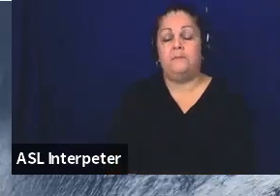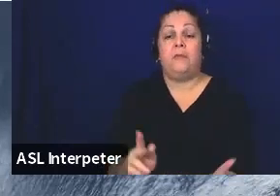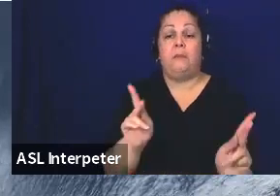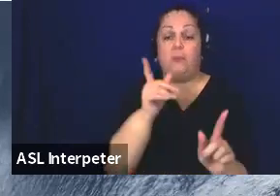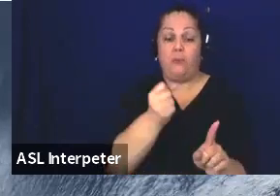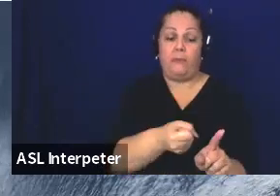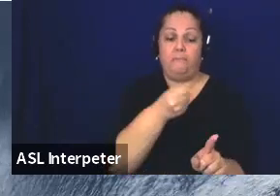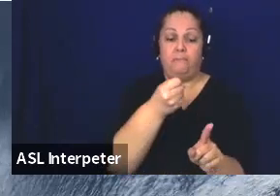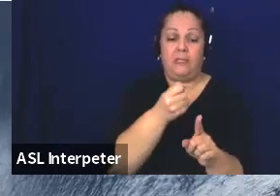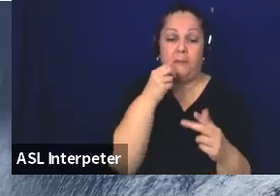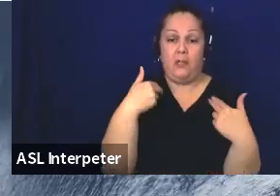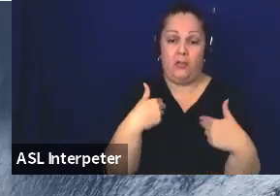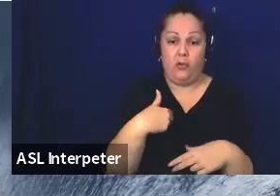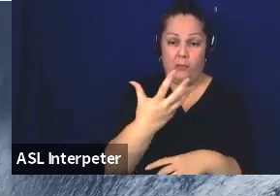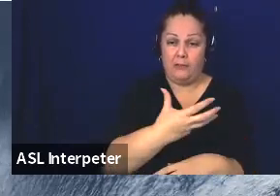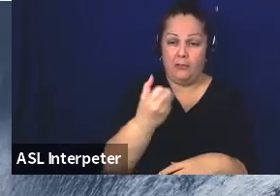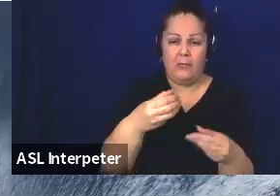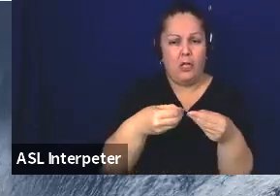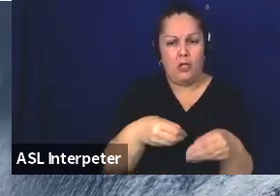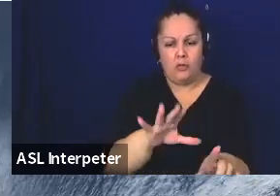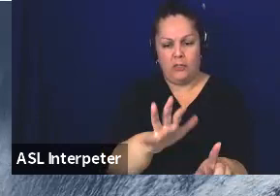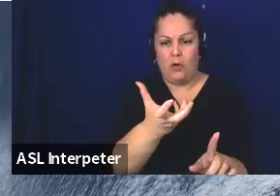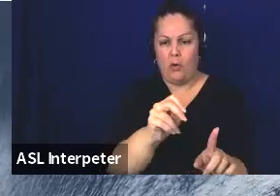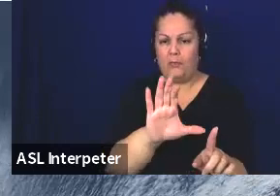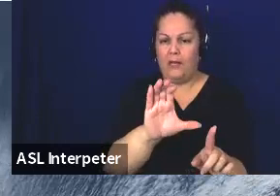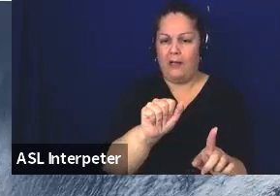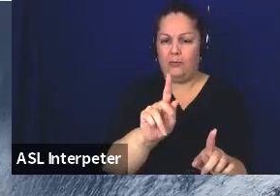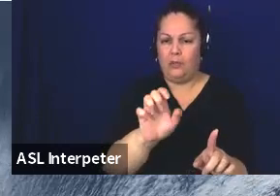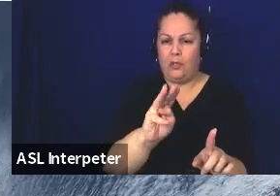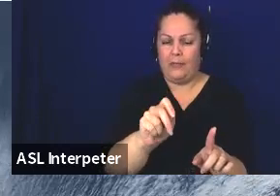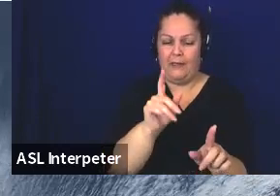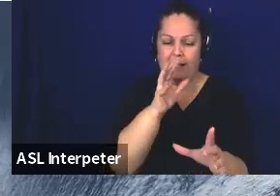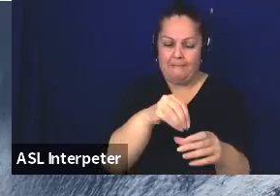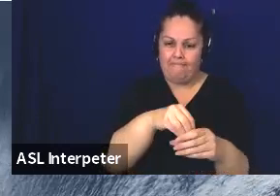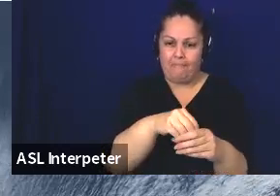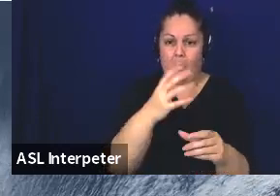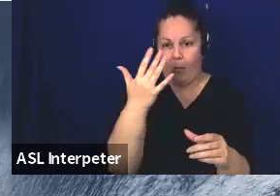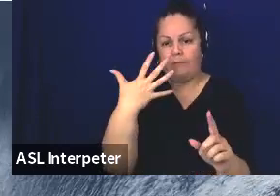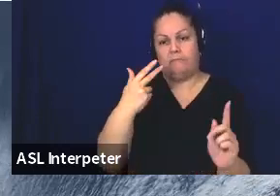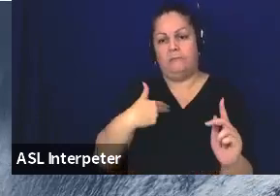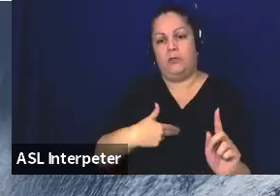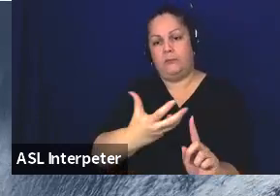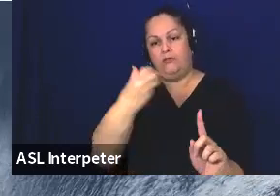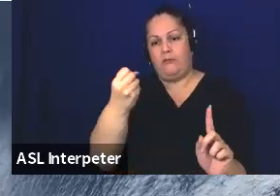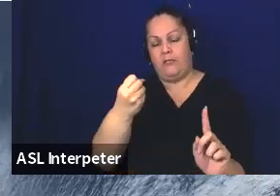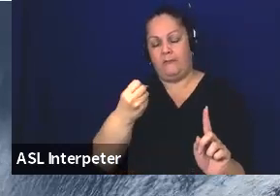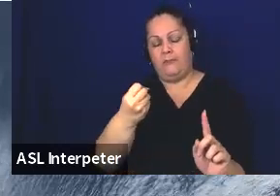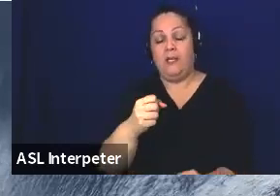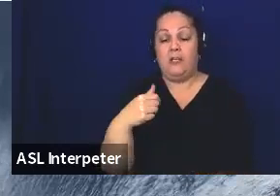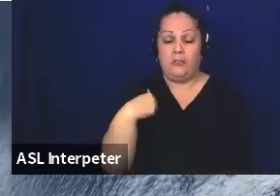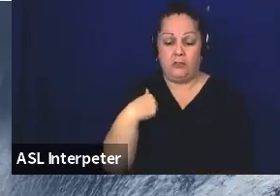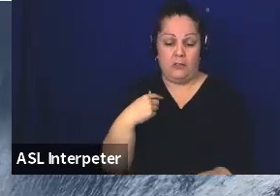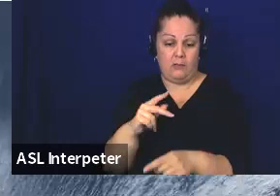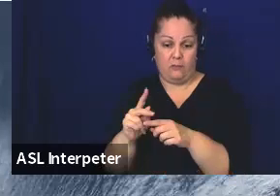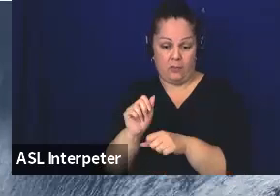by human trafficking lose their autonomy as an integral piece of human trafficking. So as stakeholders who